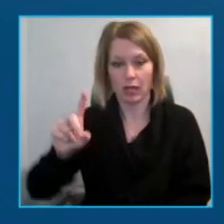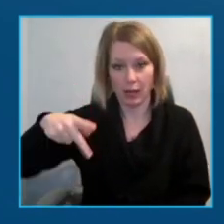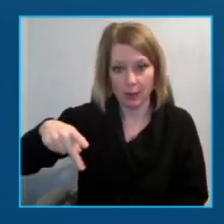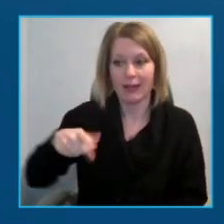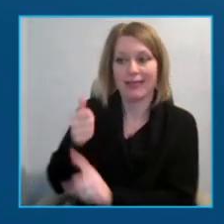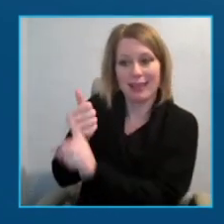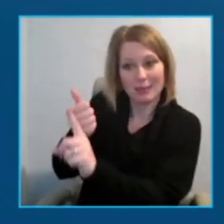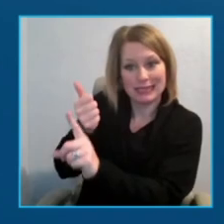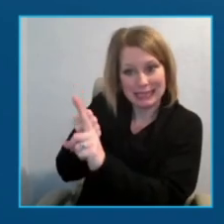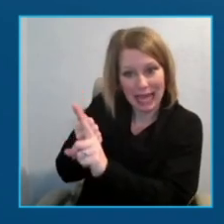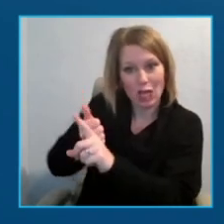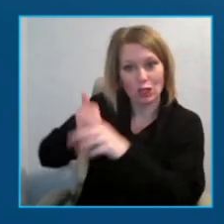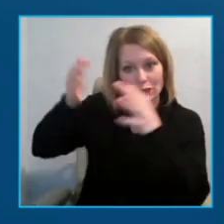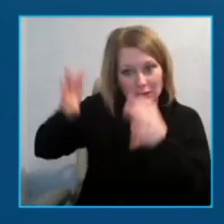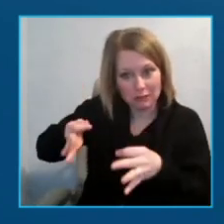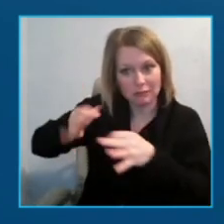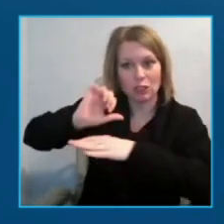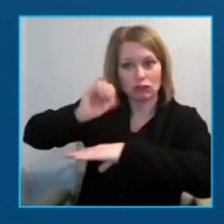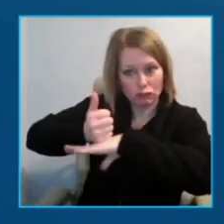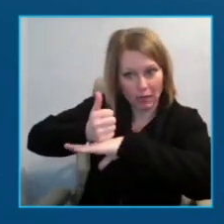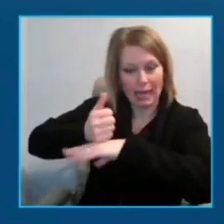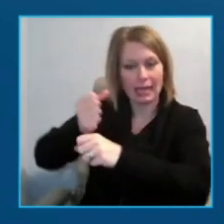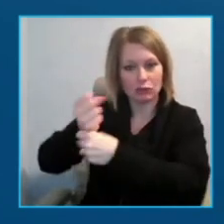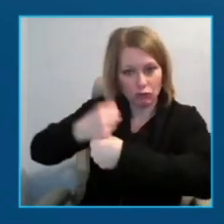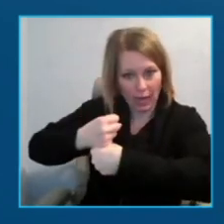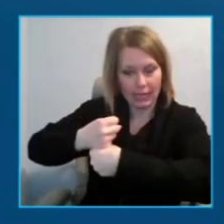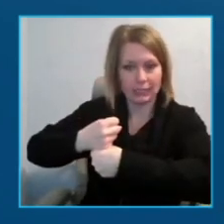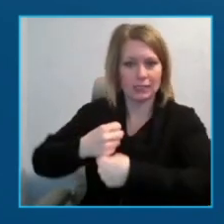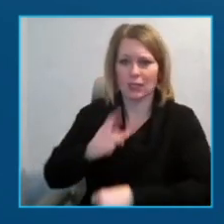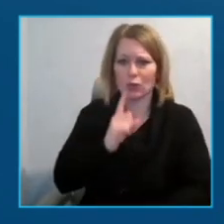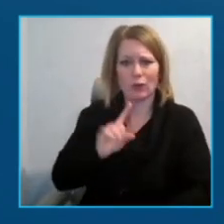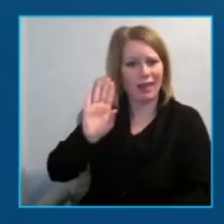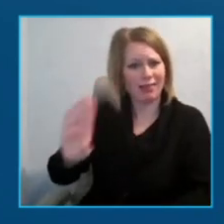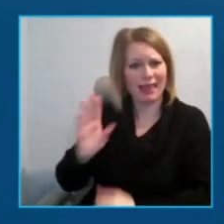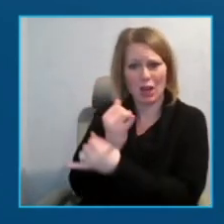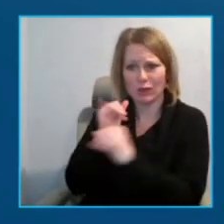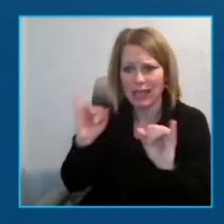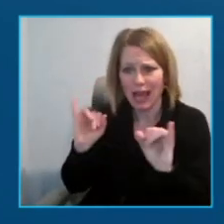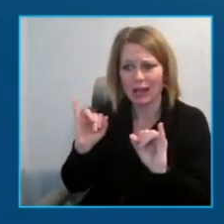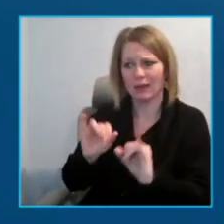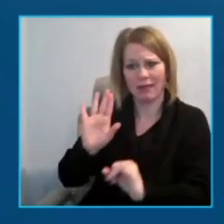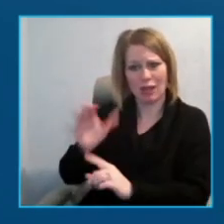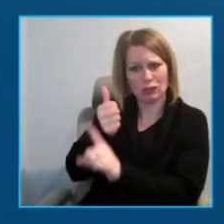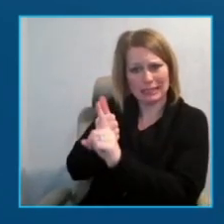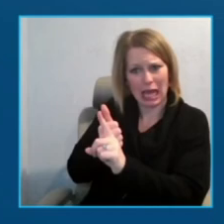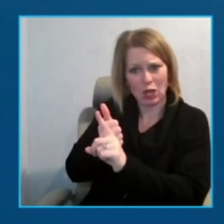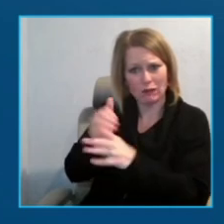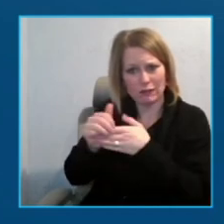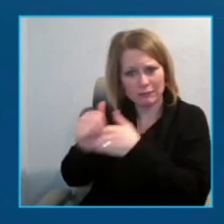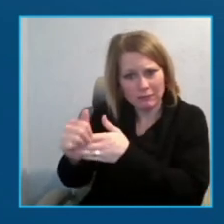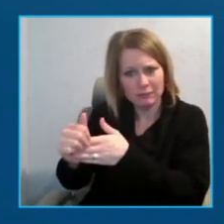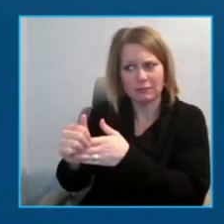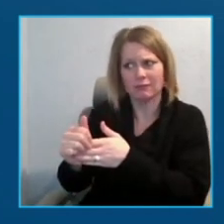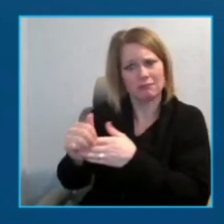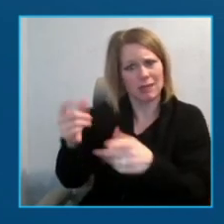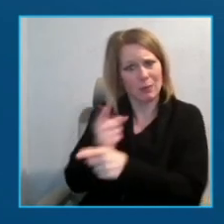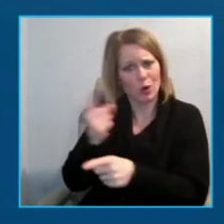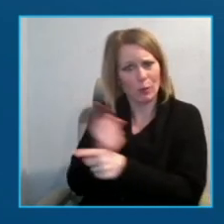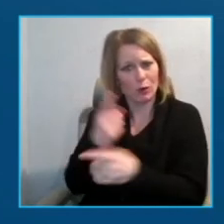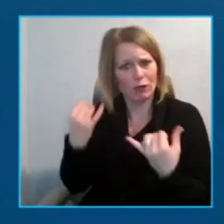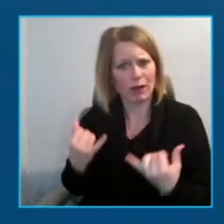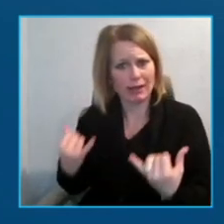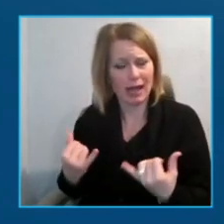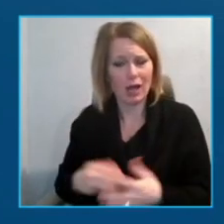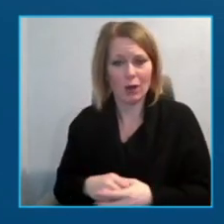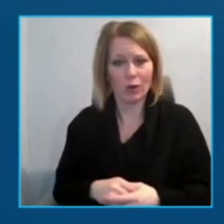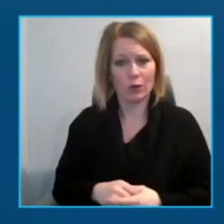plan. And I think that kind of autonomy and self-determination is appropriate in this moment. They're gonna